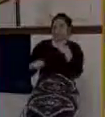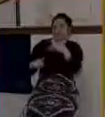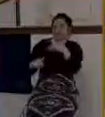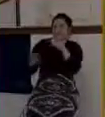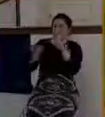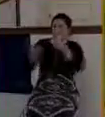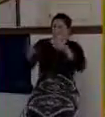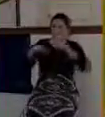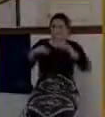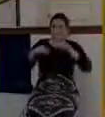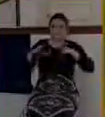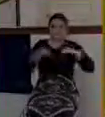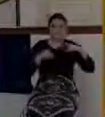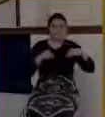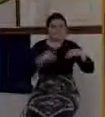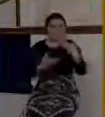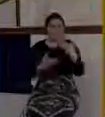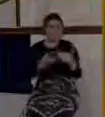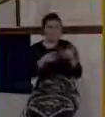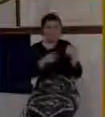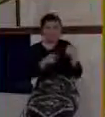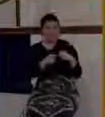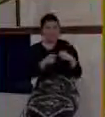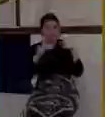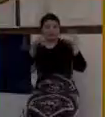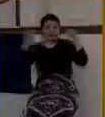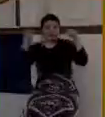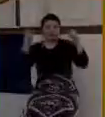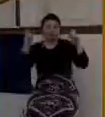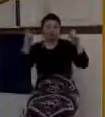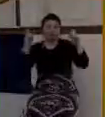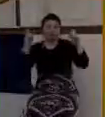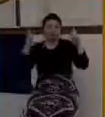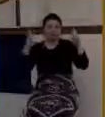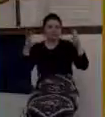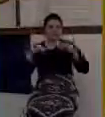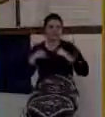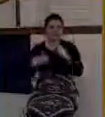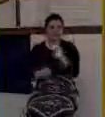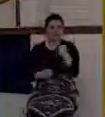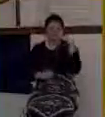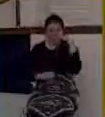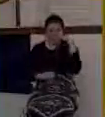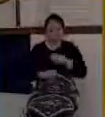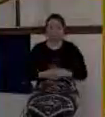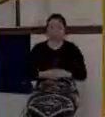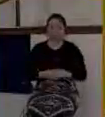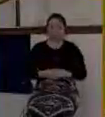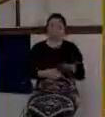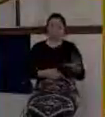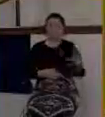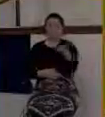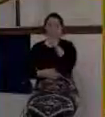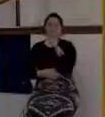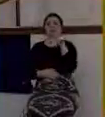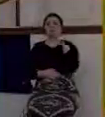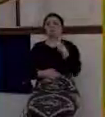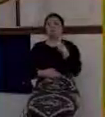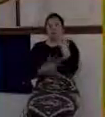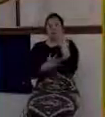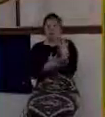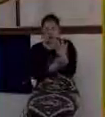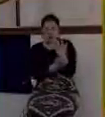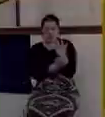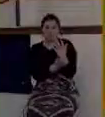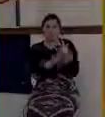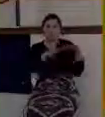Same word there, sound, healthy doctrine. But according to their own desires, they shall heap to themselves teachers having